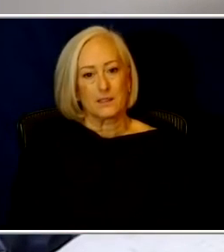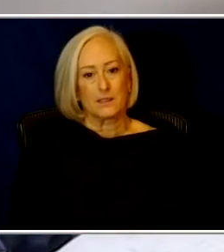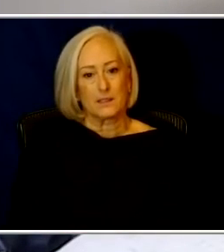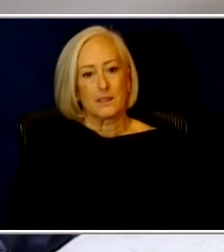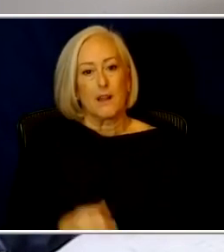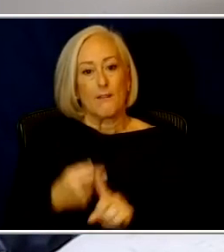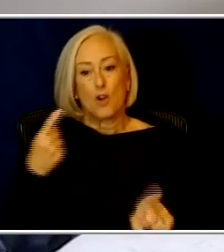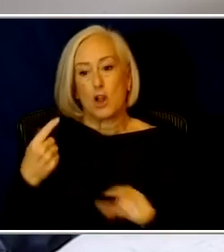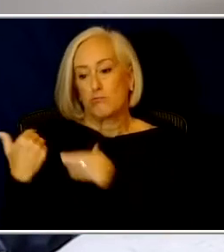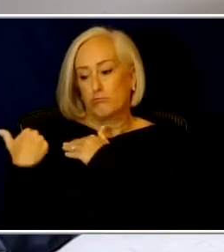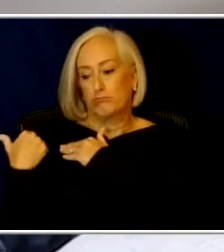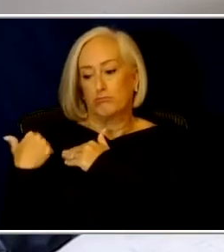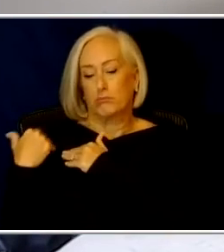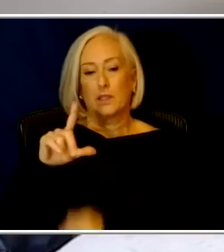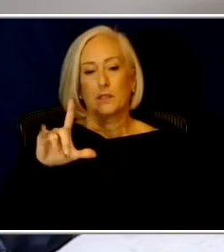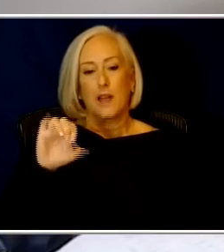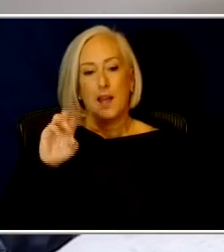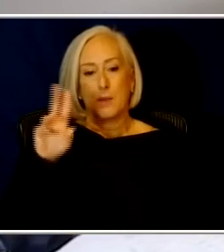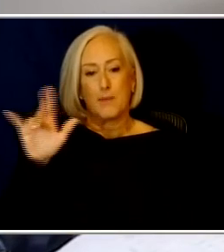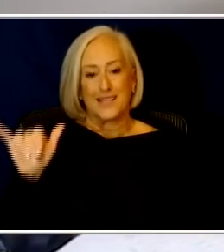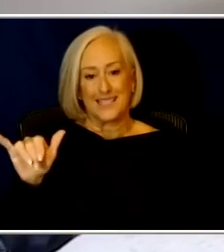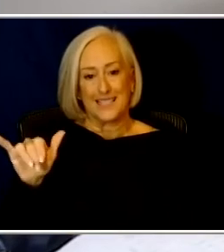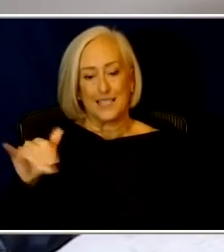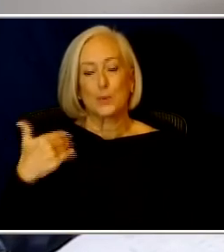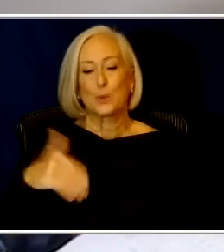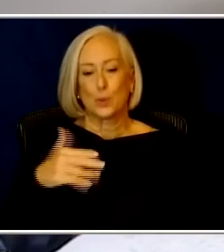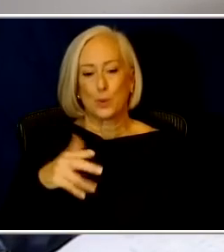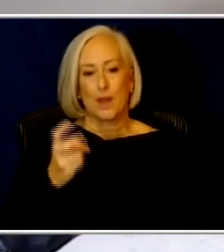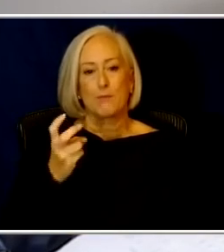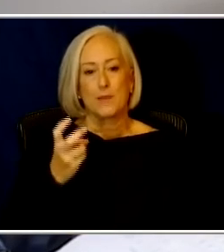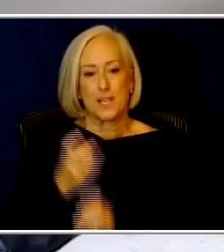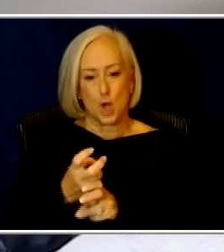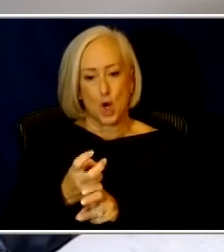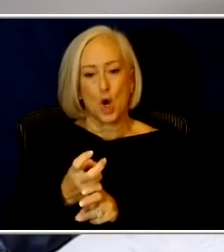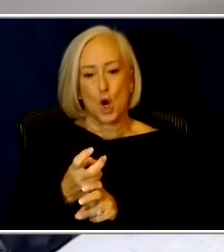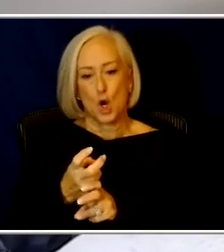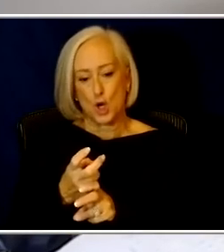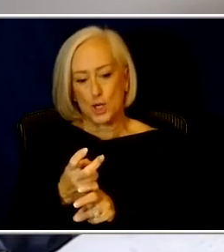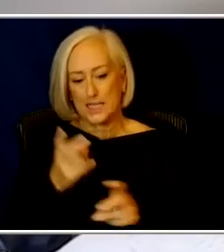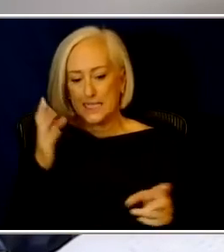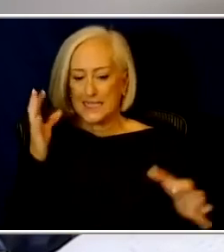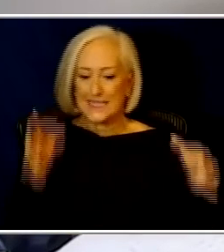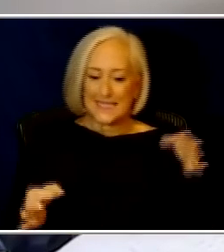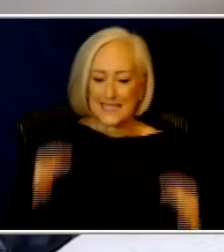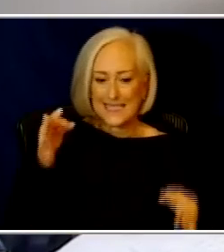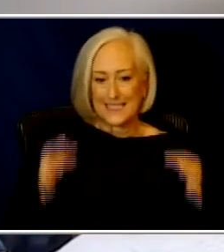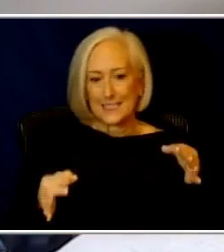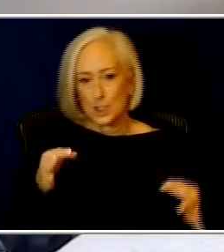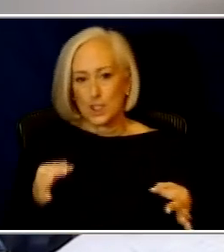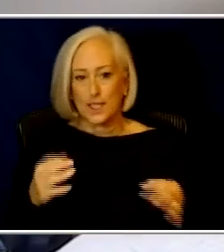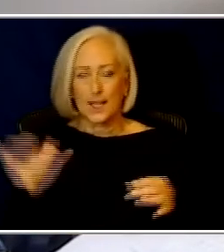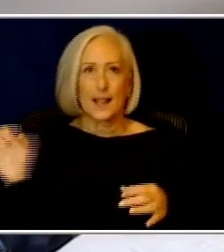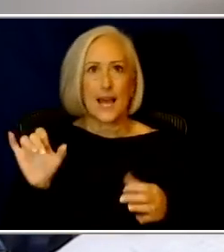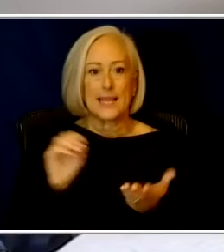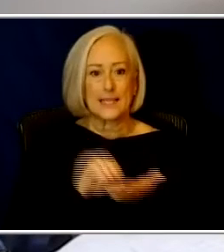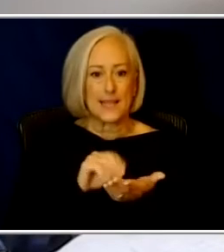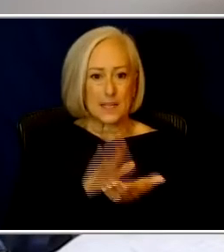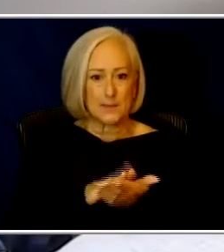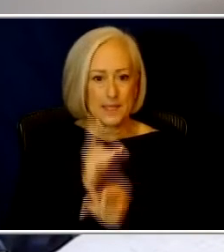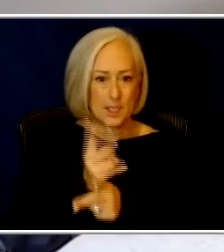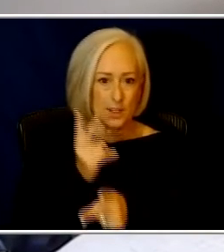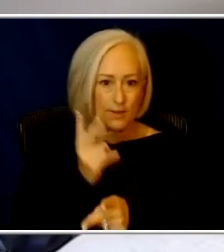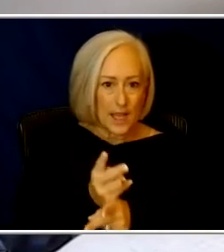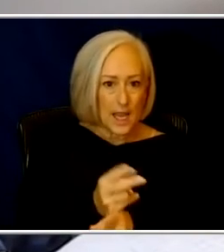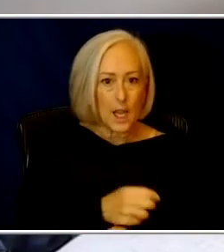liability standpoint, I think that would be a very difficult, slippery slope as far as documentation of the care that's given